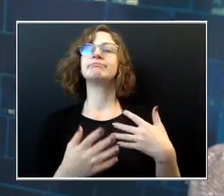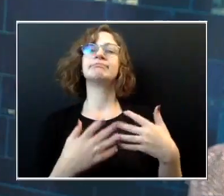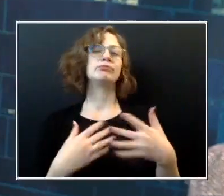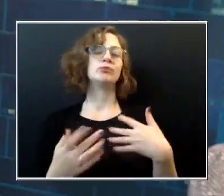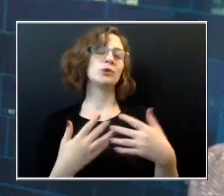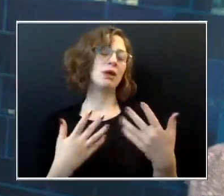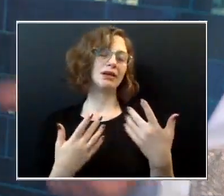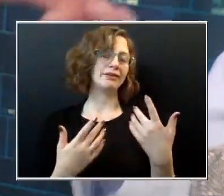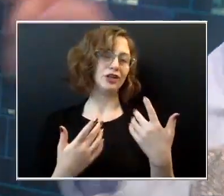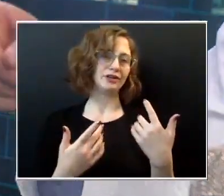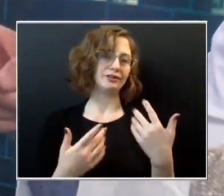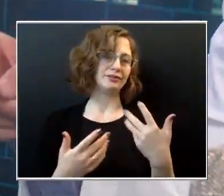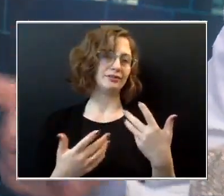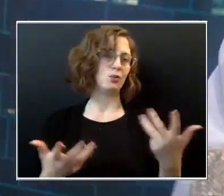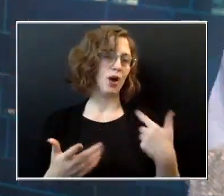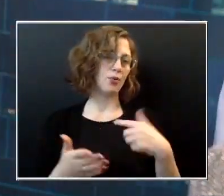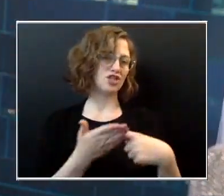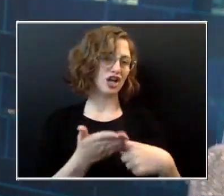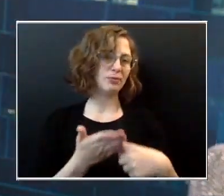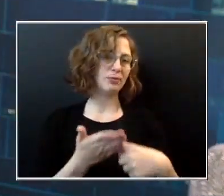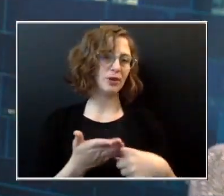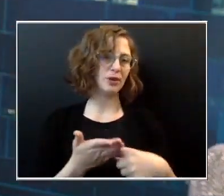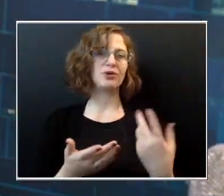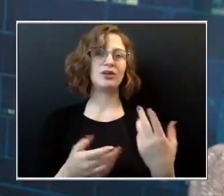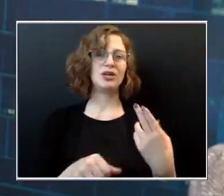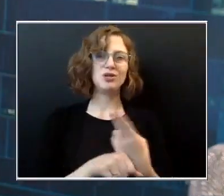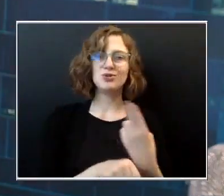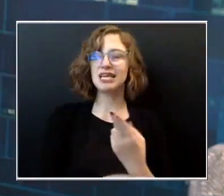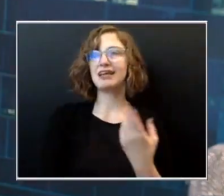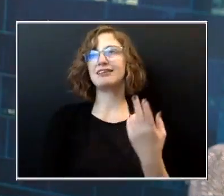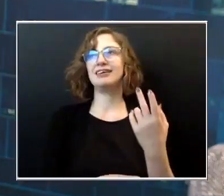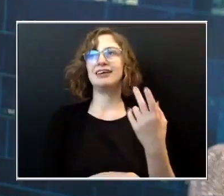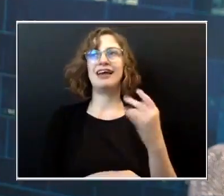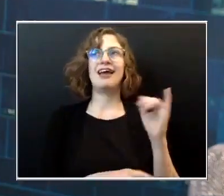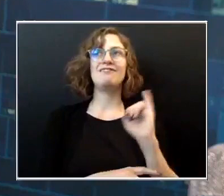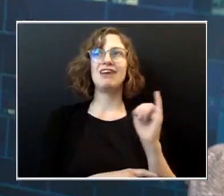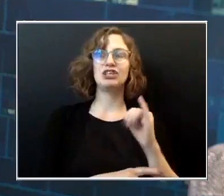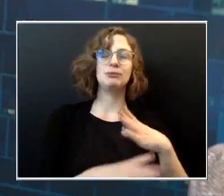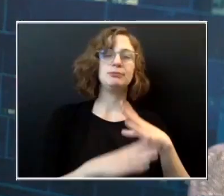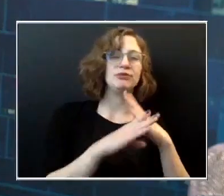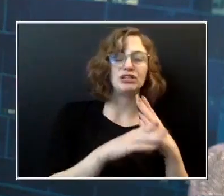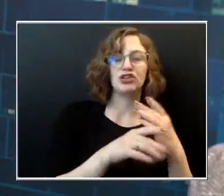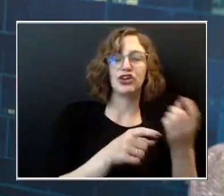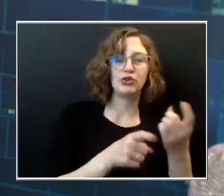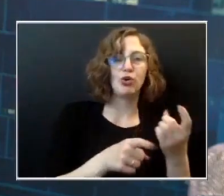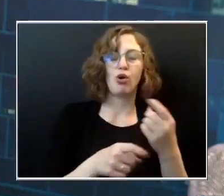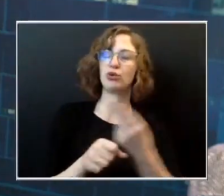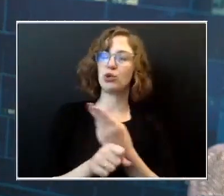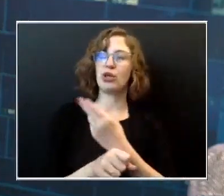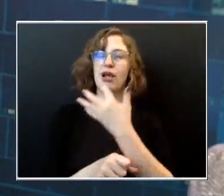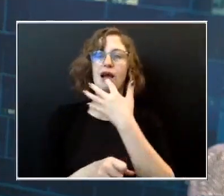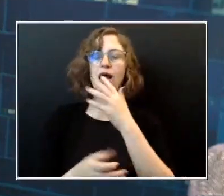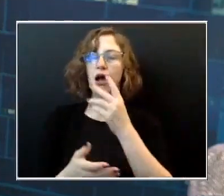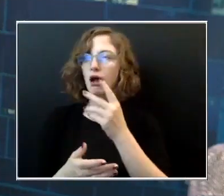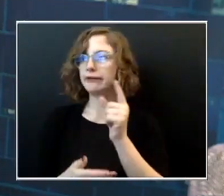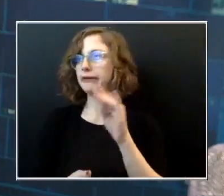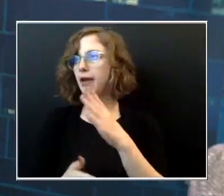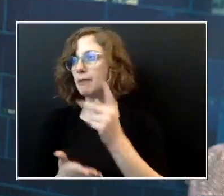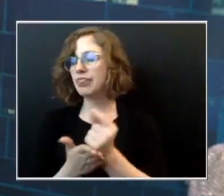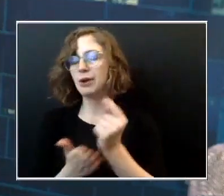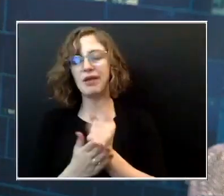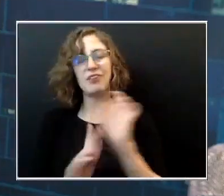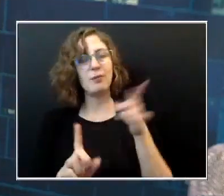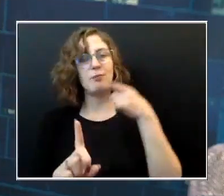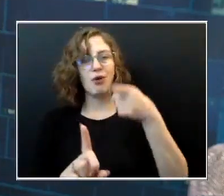and control. We're talking about hot tub therapy. What we're really talking about is how to make sure you take care of yourself. And we know that that